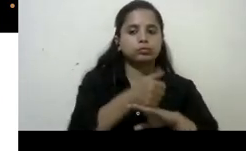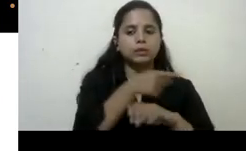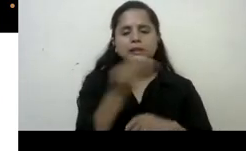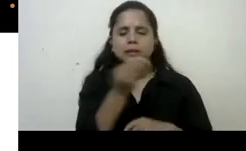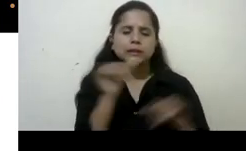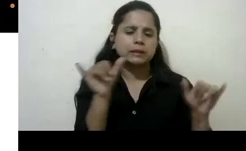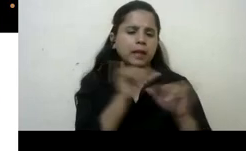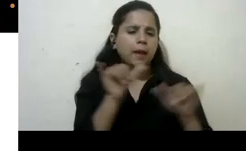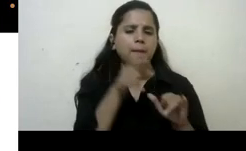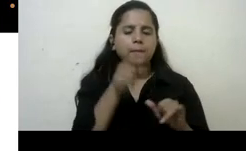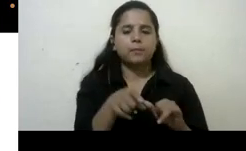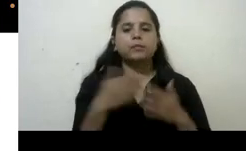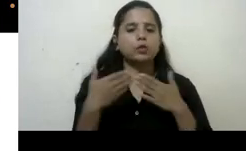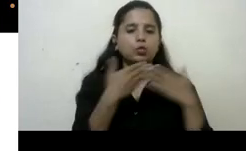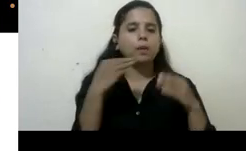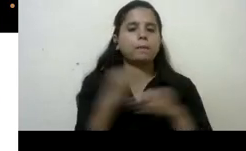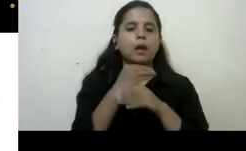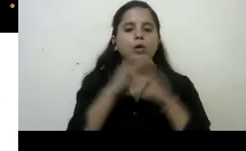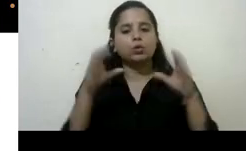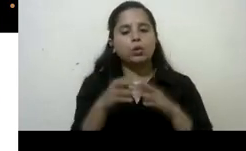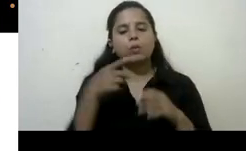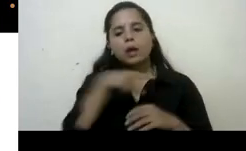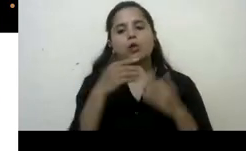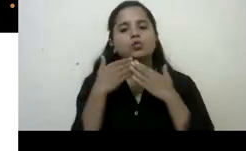of school peer groups in your school itself.